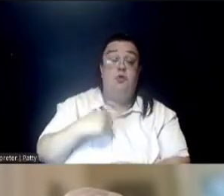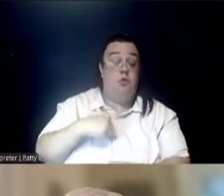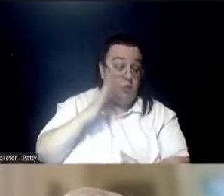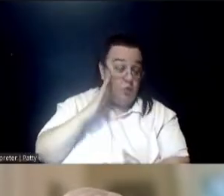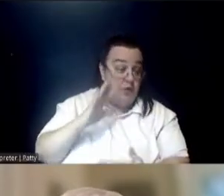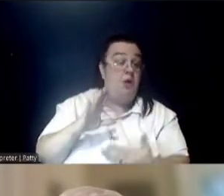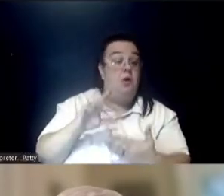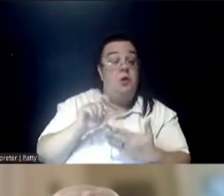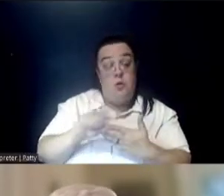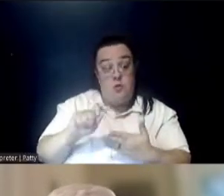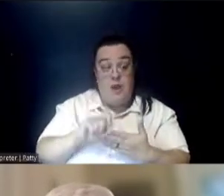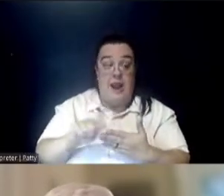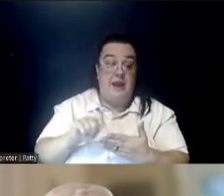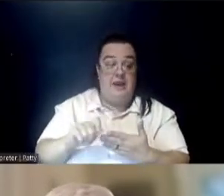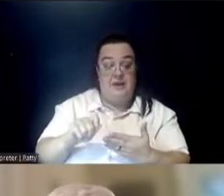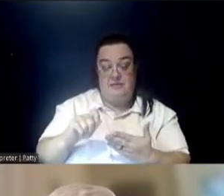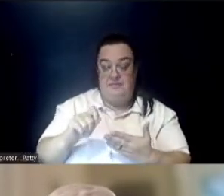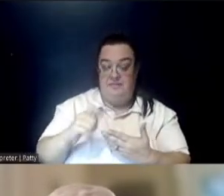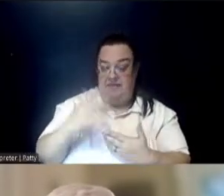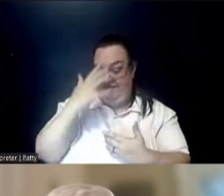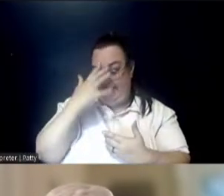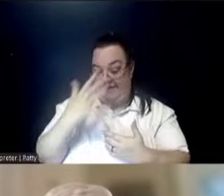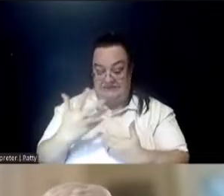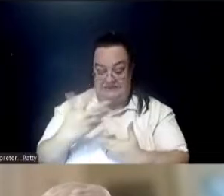the 5 cents into my newsletter